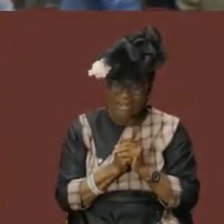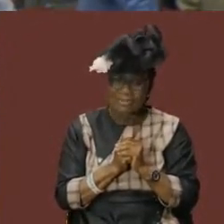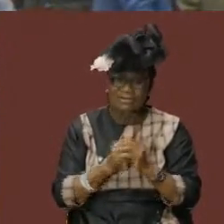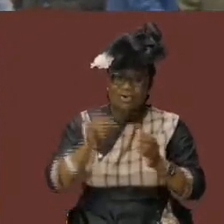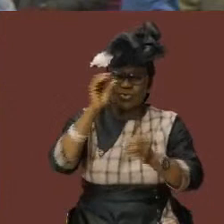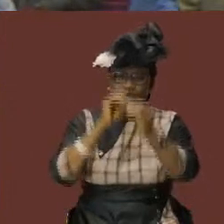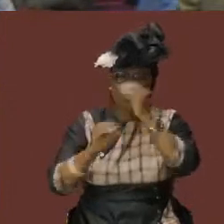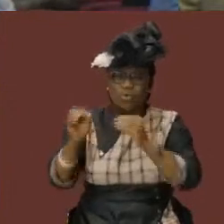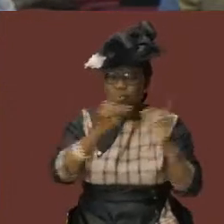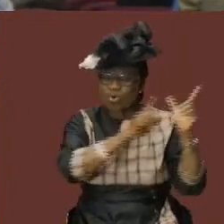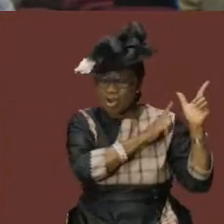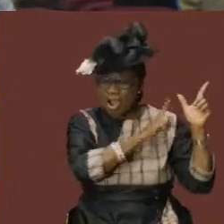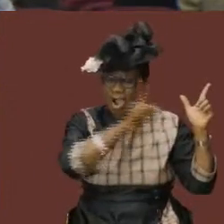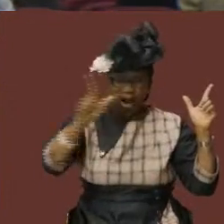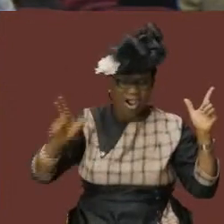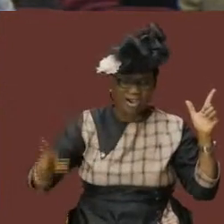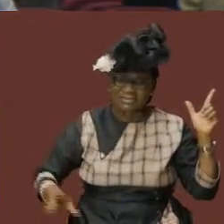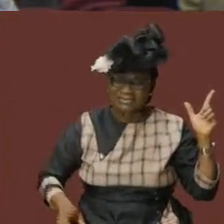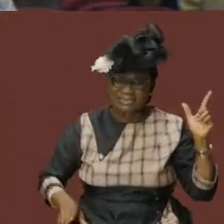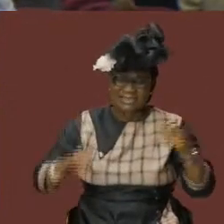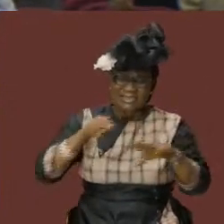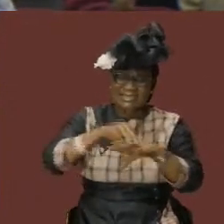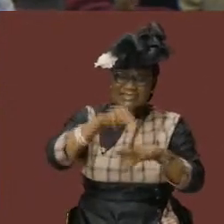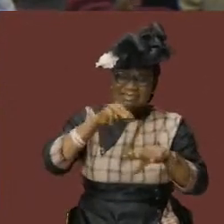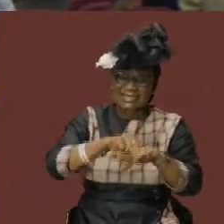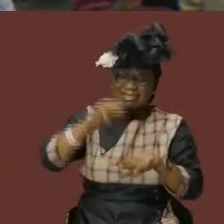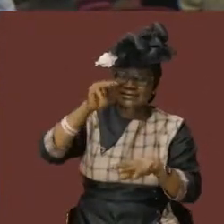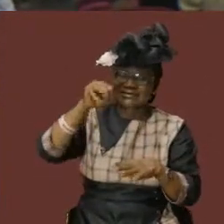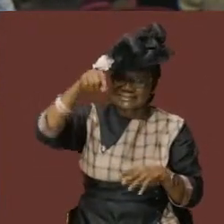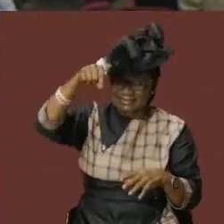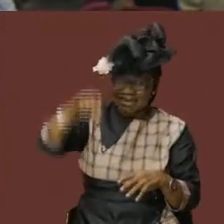Oh Lord, send down your fire.